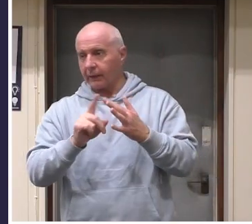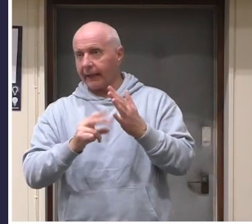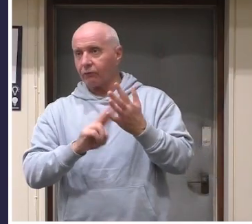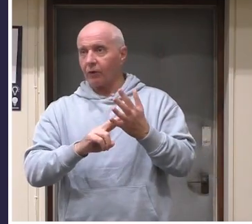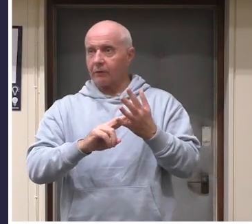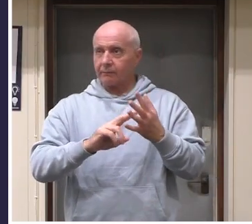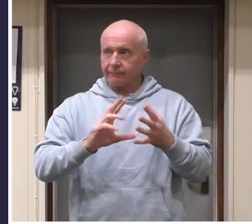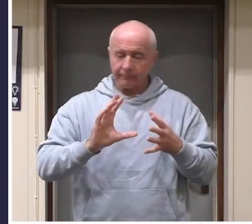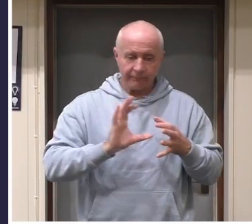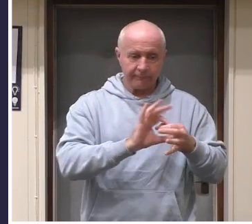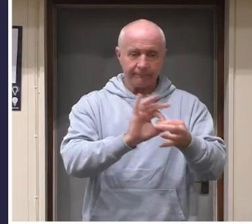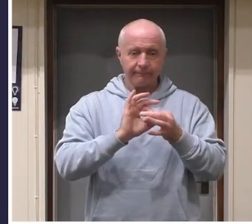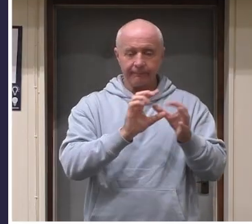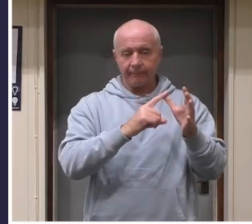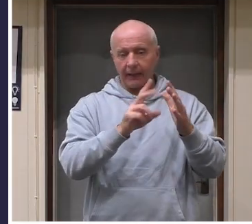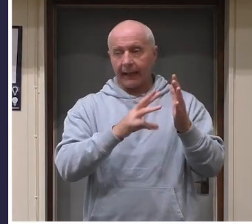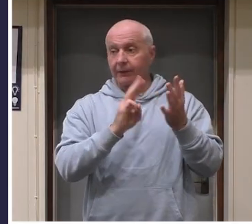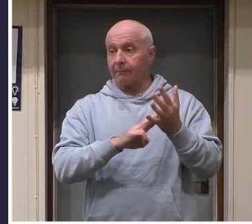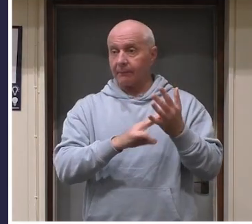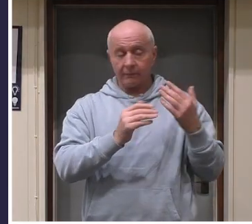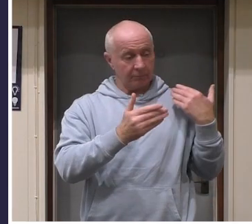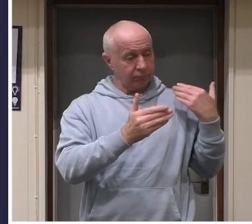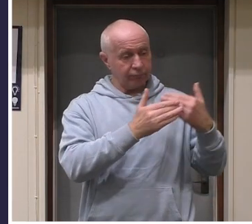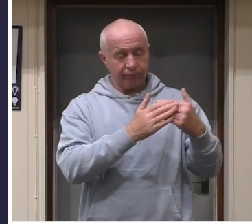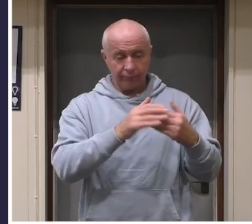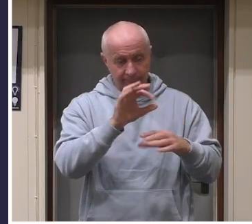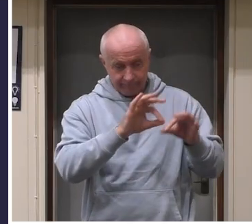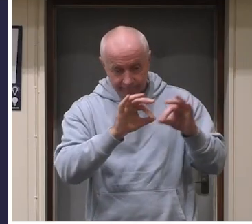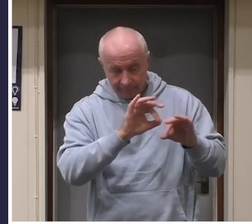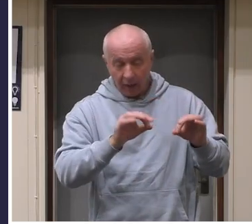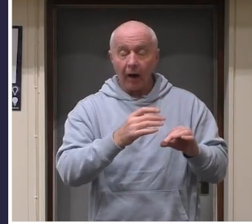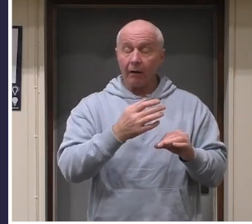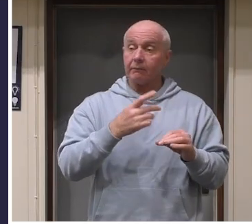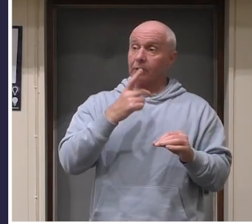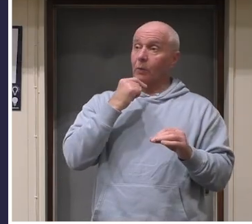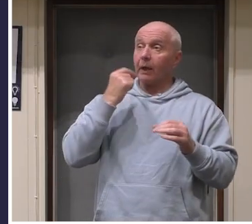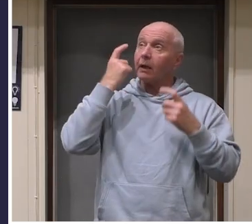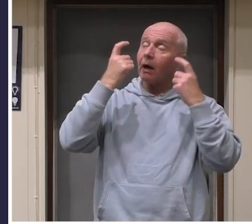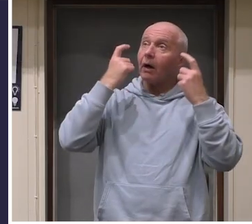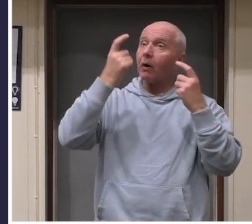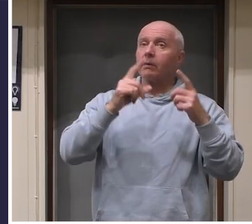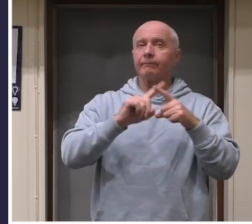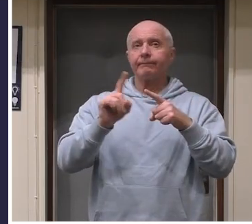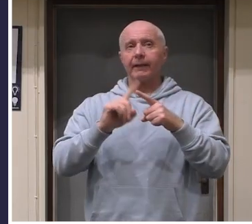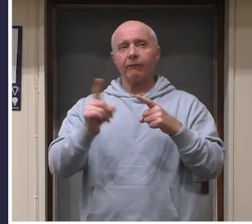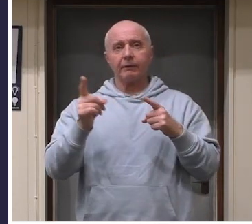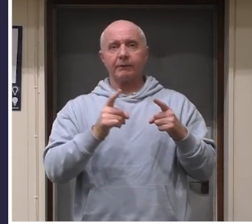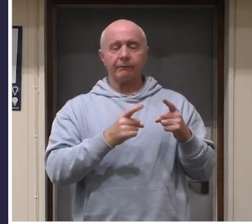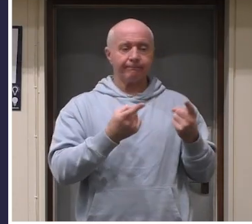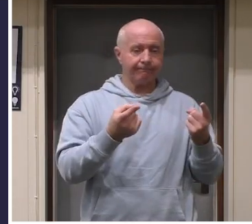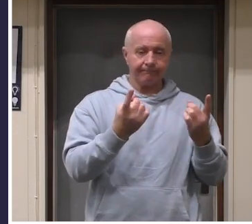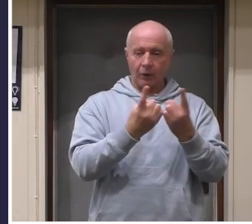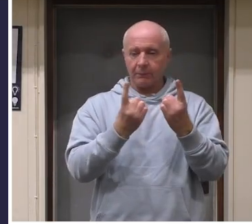atom. And every experiment we've done so far has shown that you can think of each of these objects, neutrons, protons, and